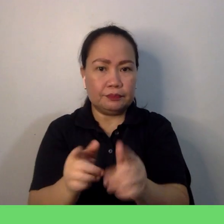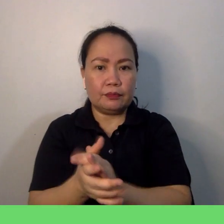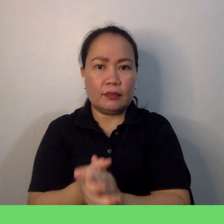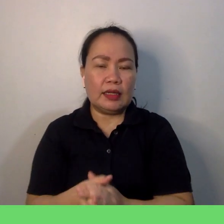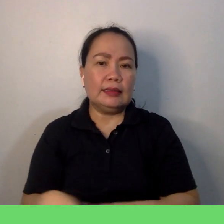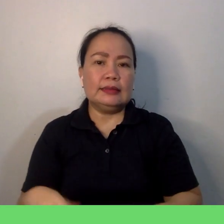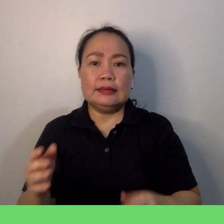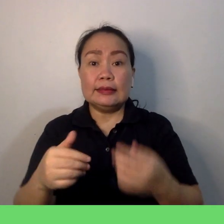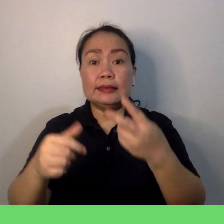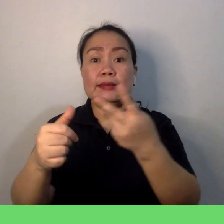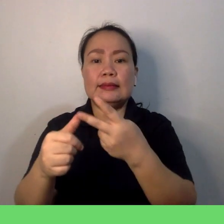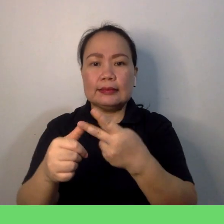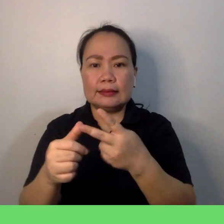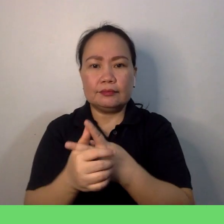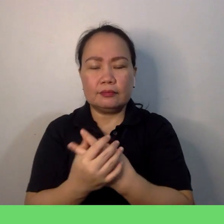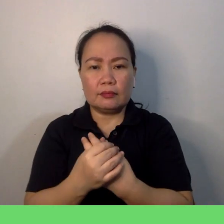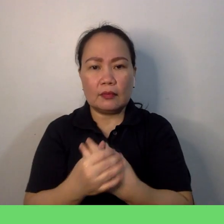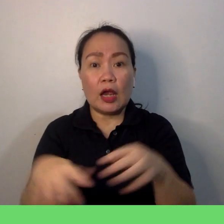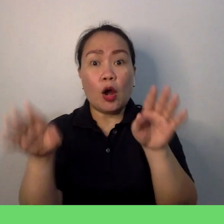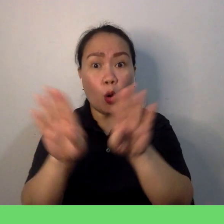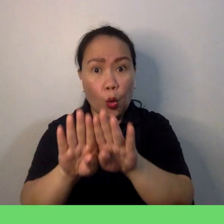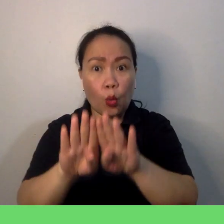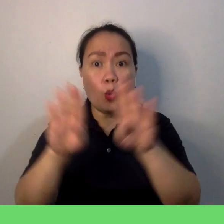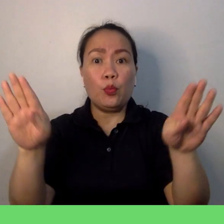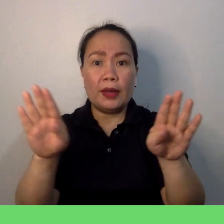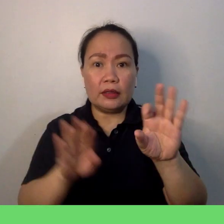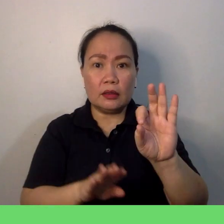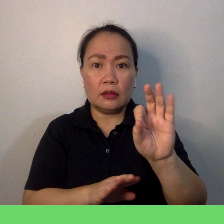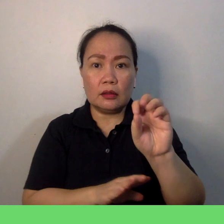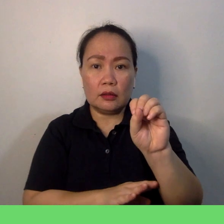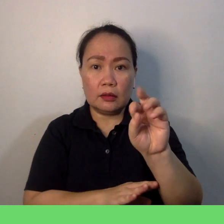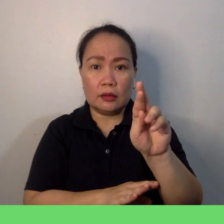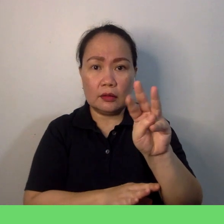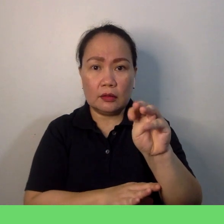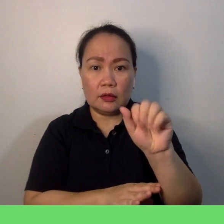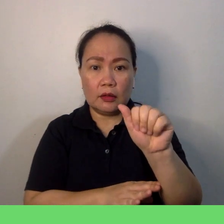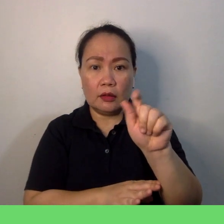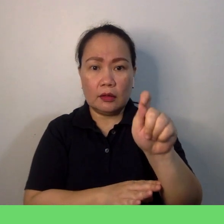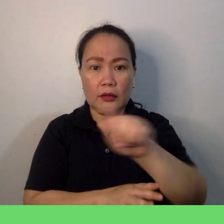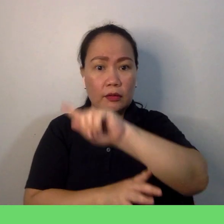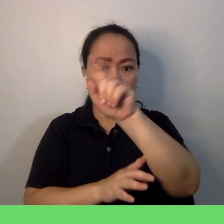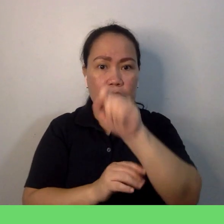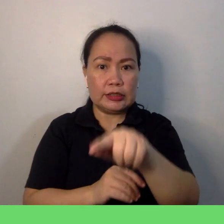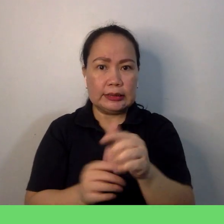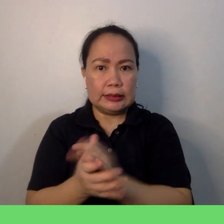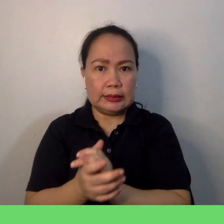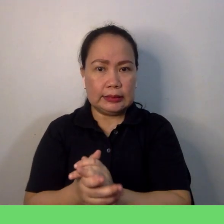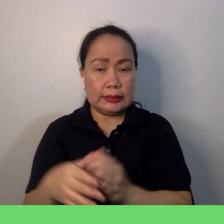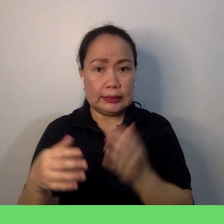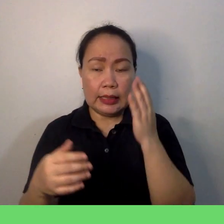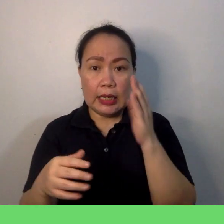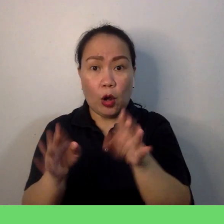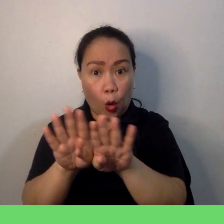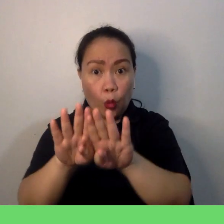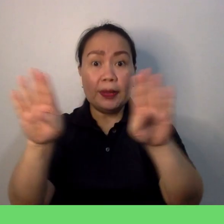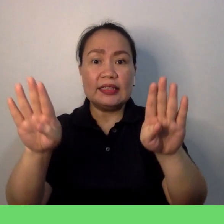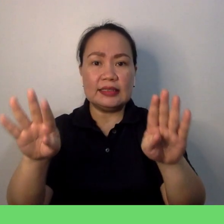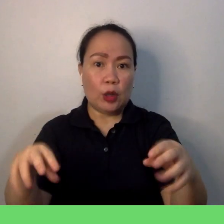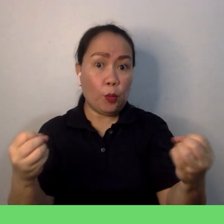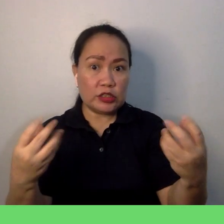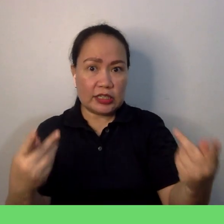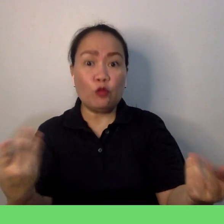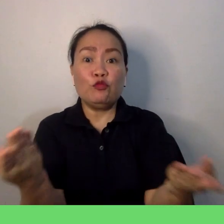we have the open format question. So, it is a question whose response is not limited. So, it is the opposite of the